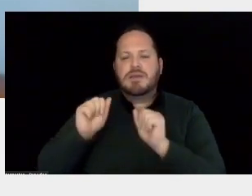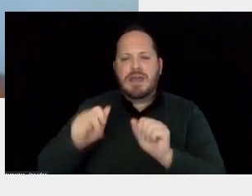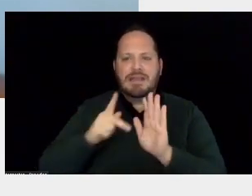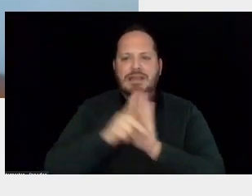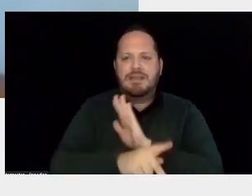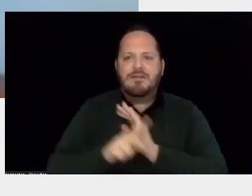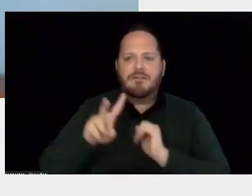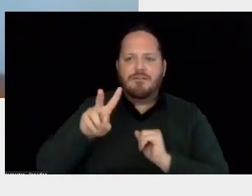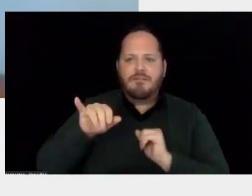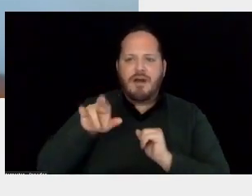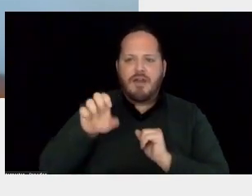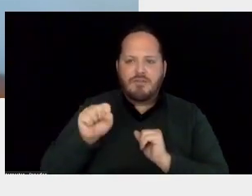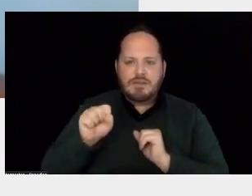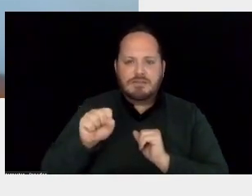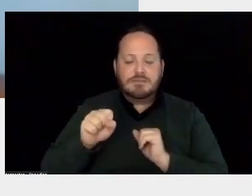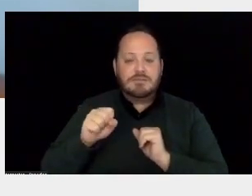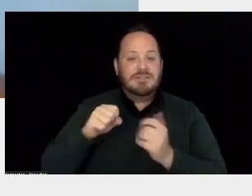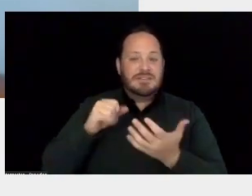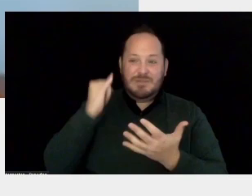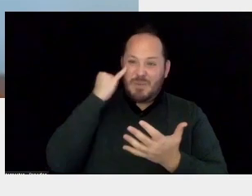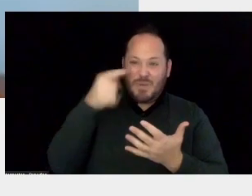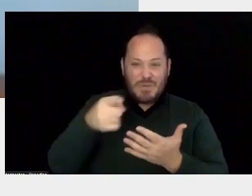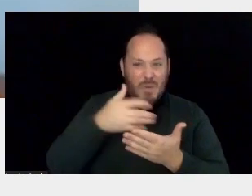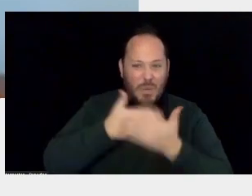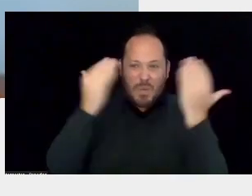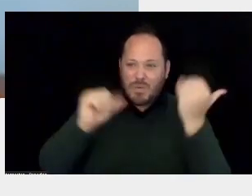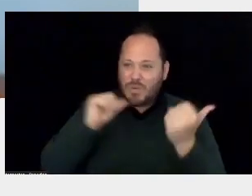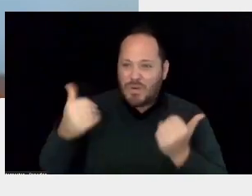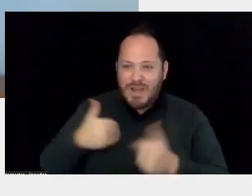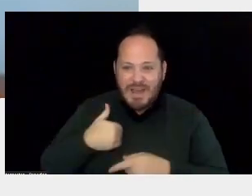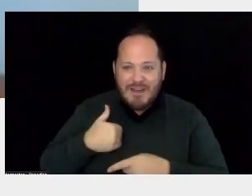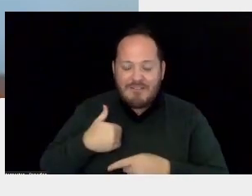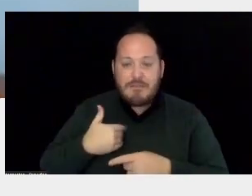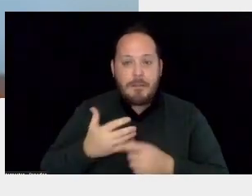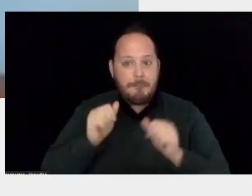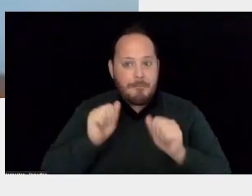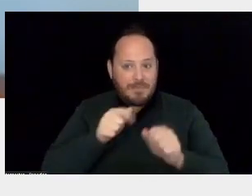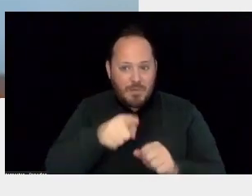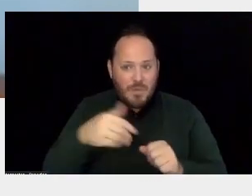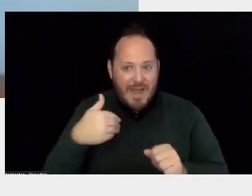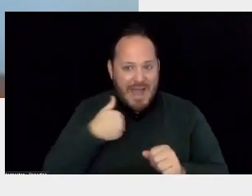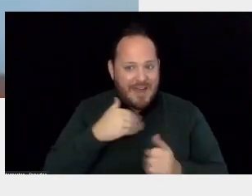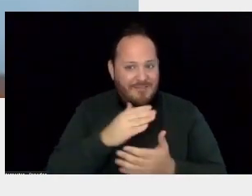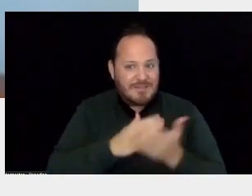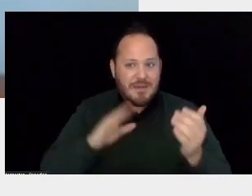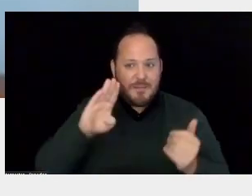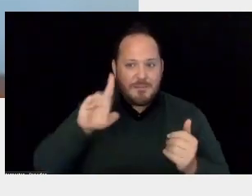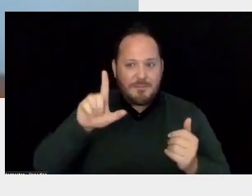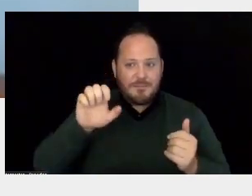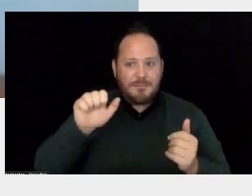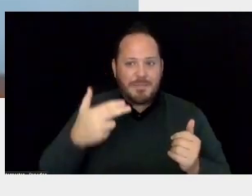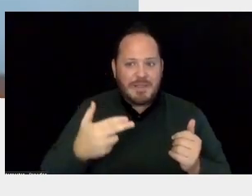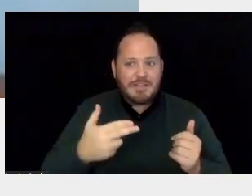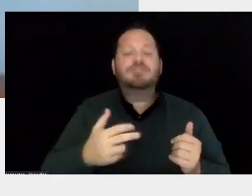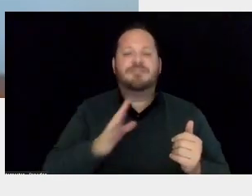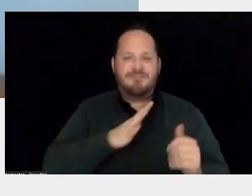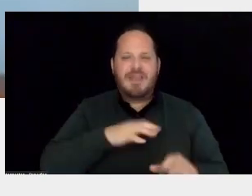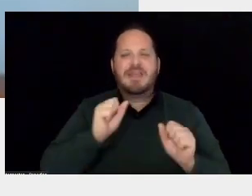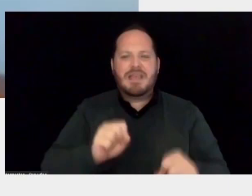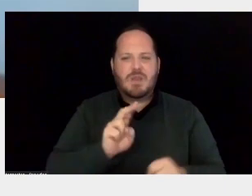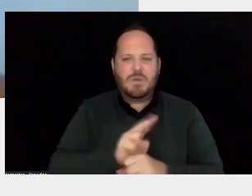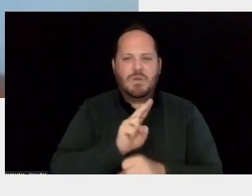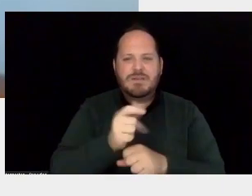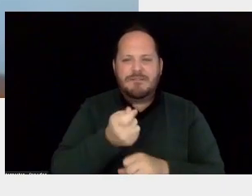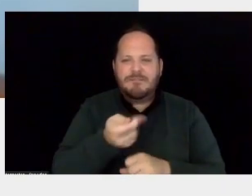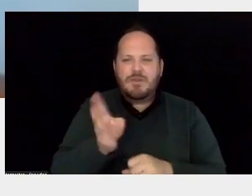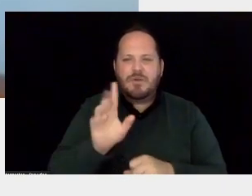few teaspoons of bleach, we'll post directions on our website on how you can make an excellent bleach solution. One of the